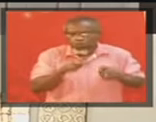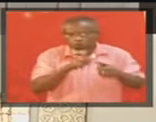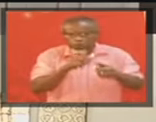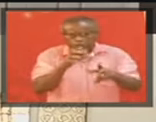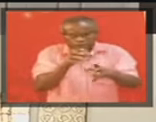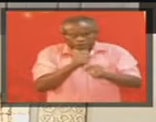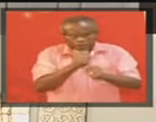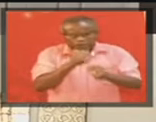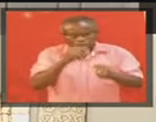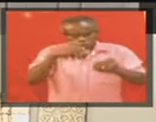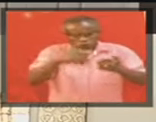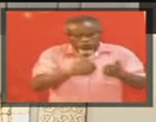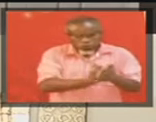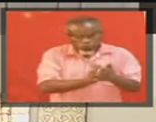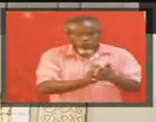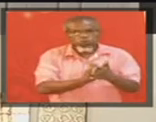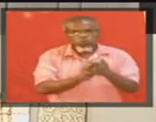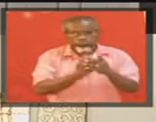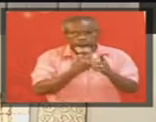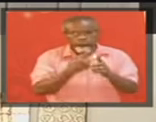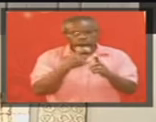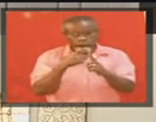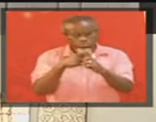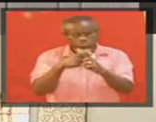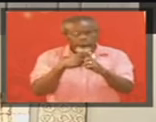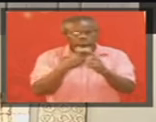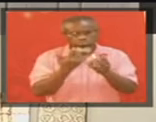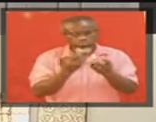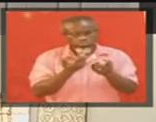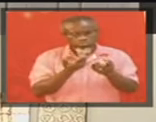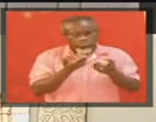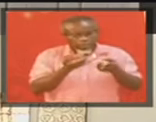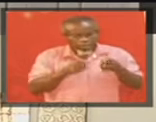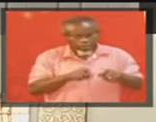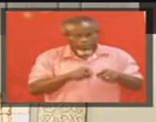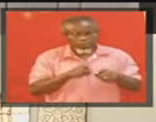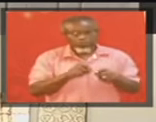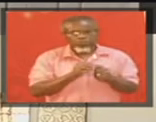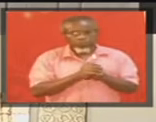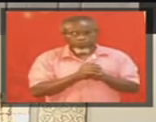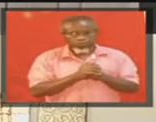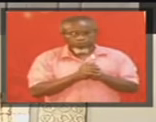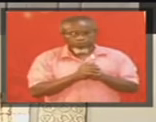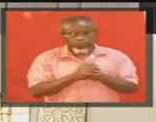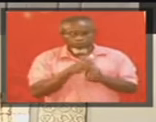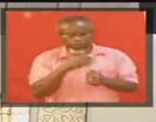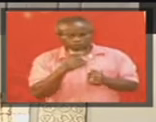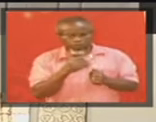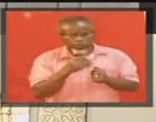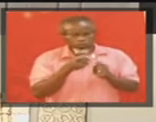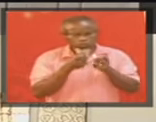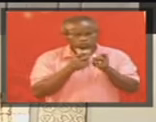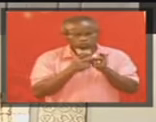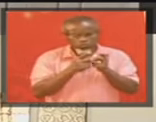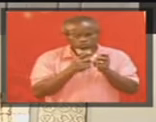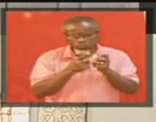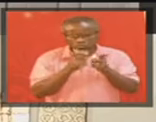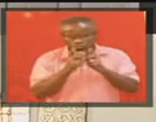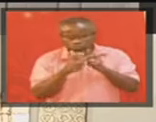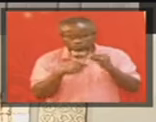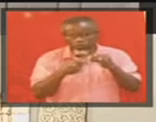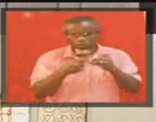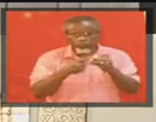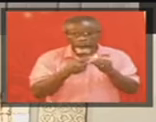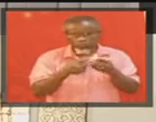is discharged. And then I'd like to demonstrate the use of the pulse oximeter, which is one of the tools that we give